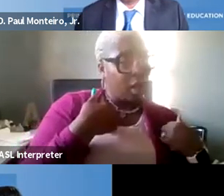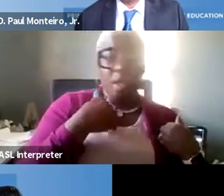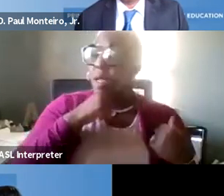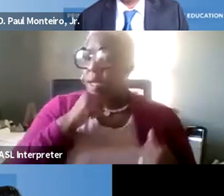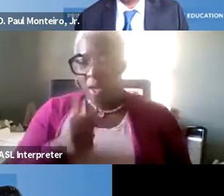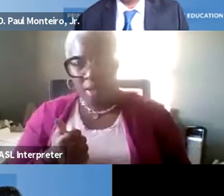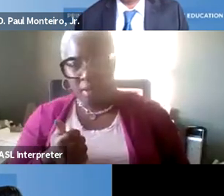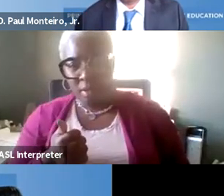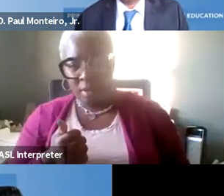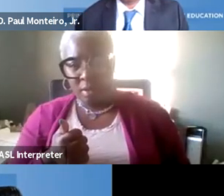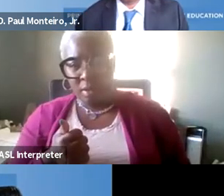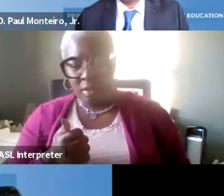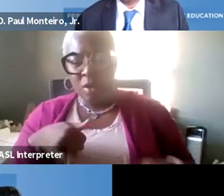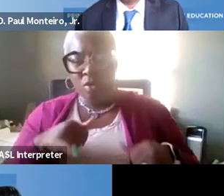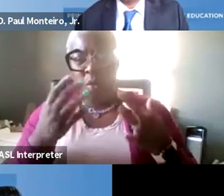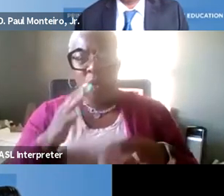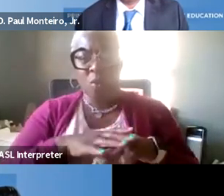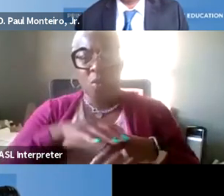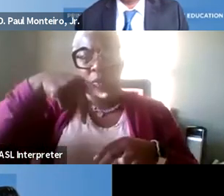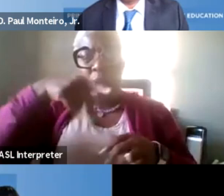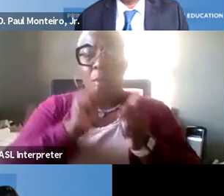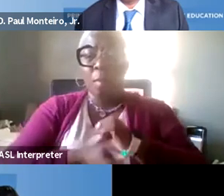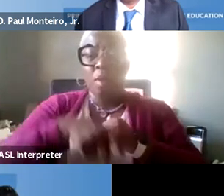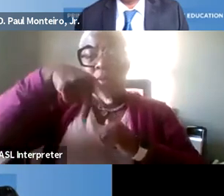not. And y'all are still waiting on permits.